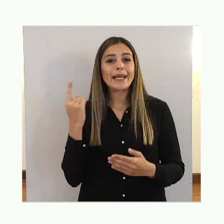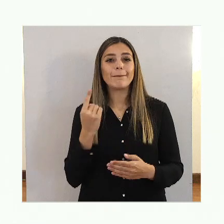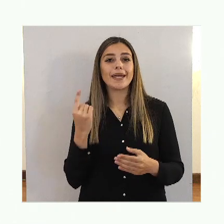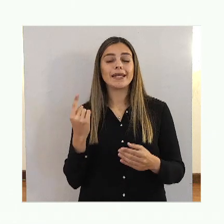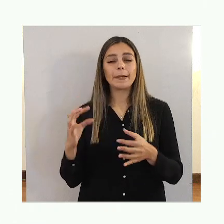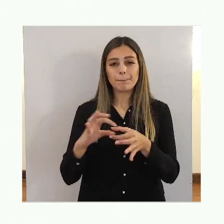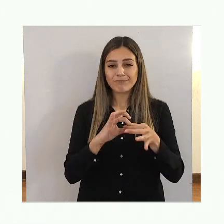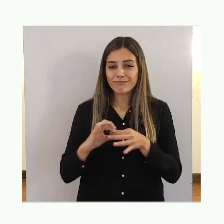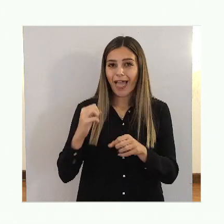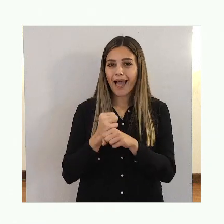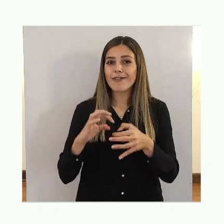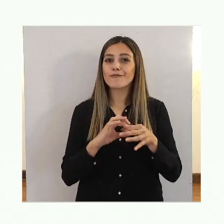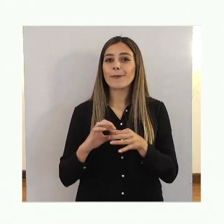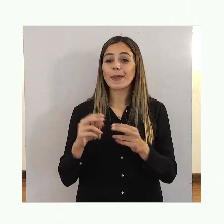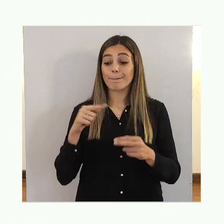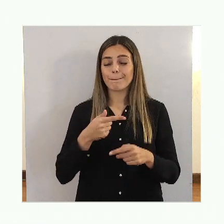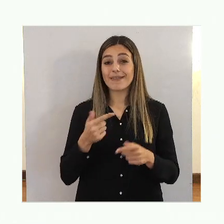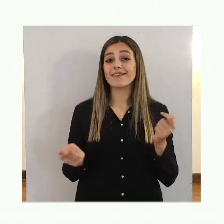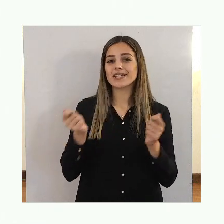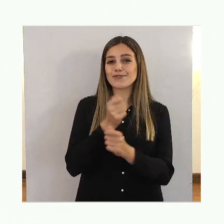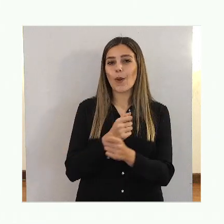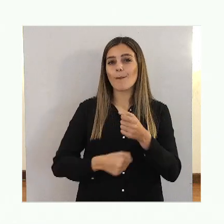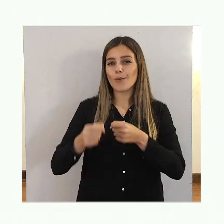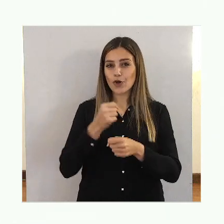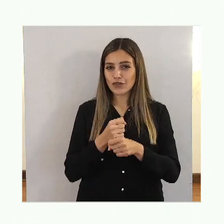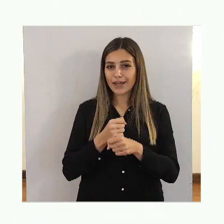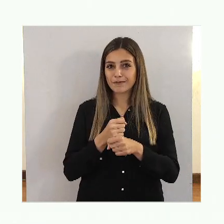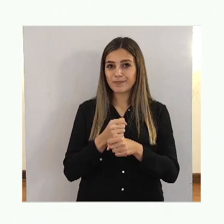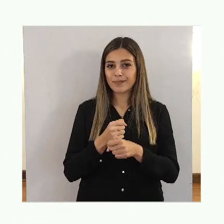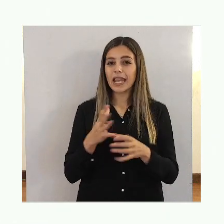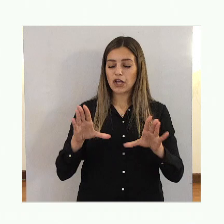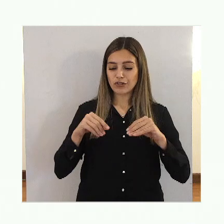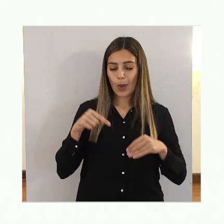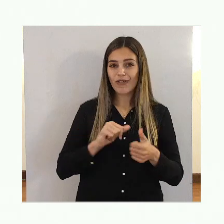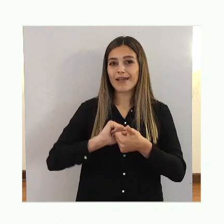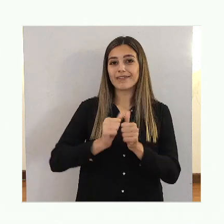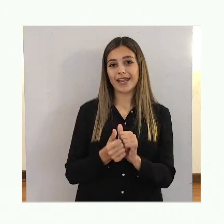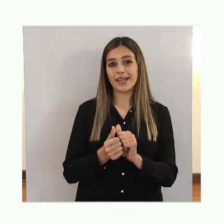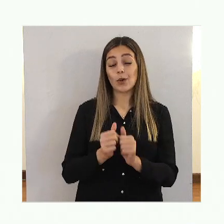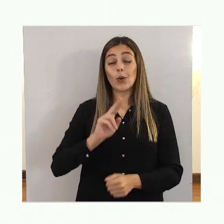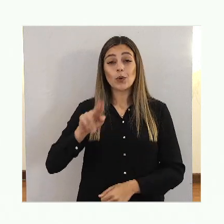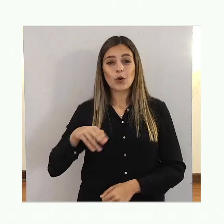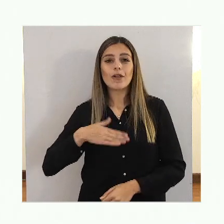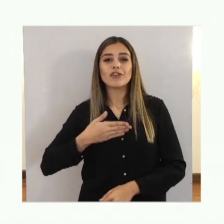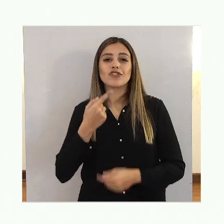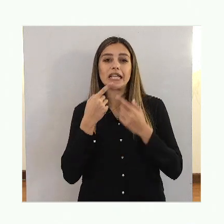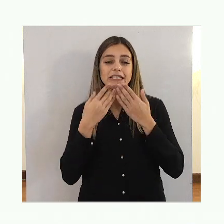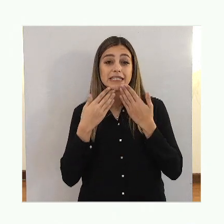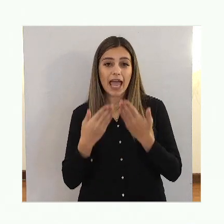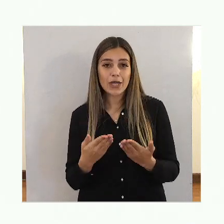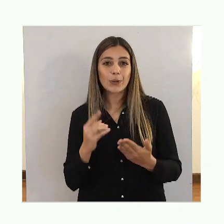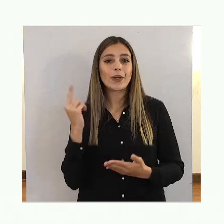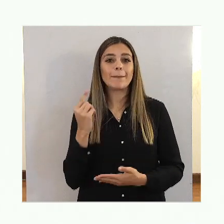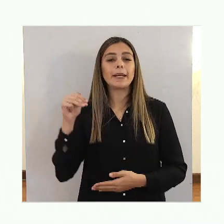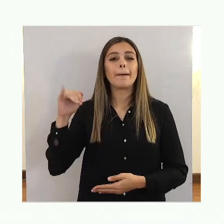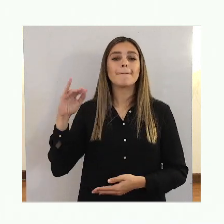this invitation for training. And last but not least, I would like to thank Michelle Celia, who despite